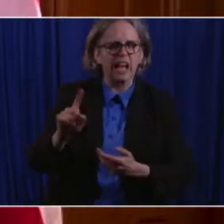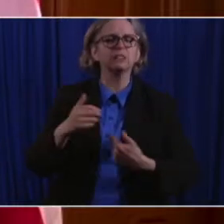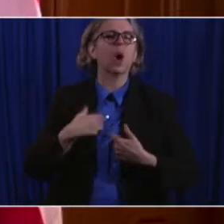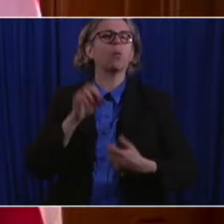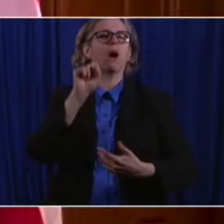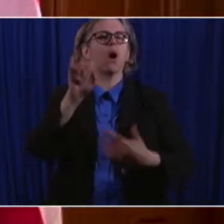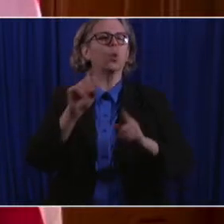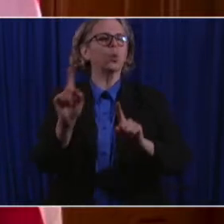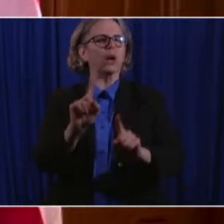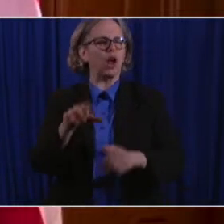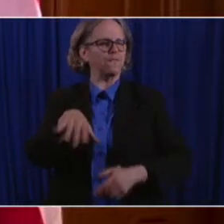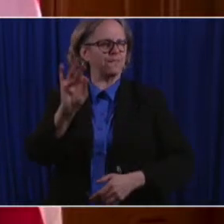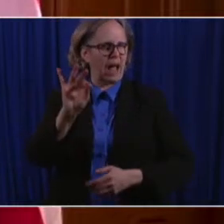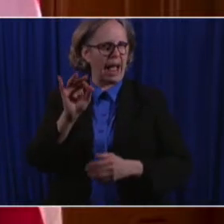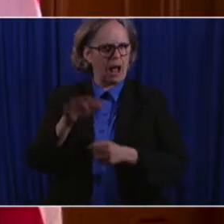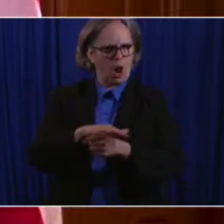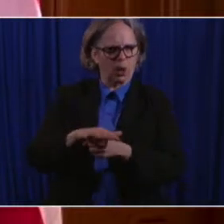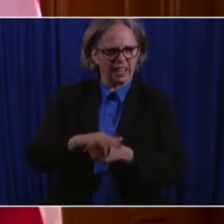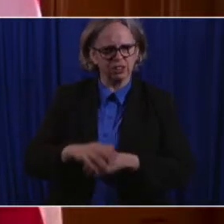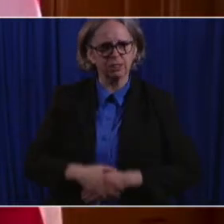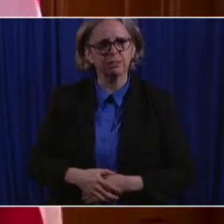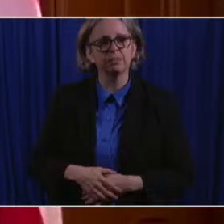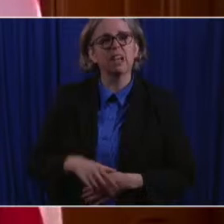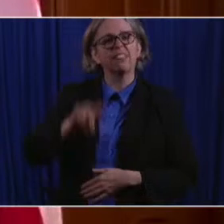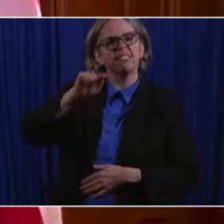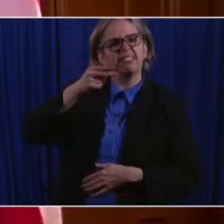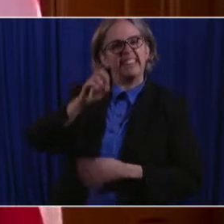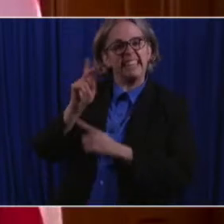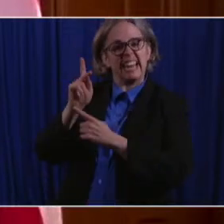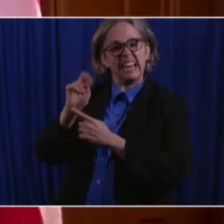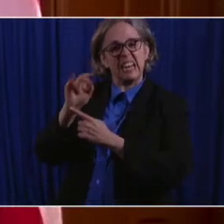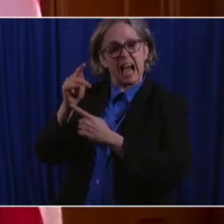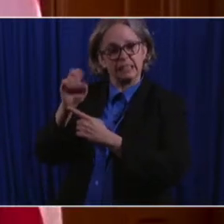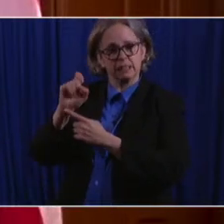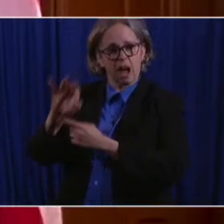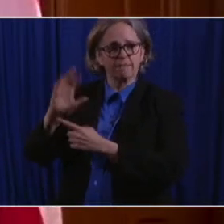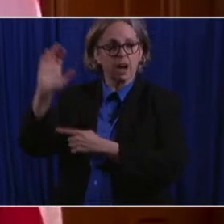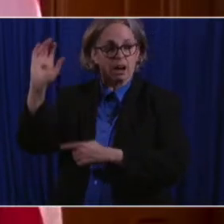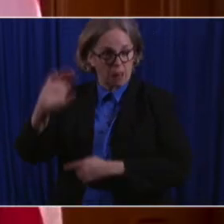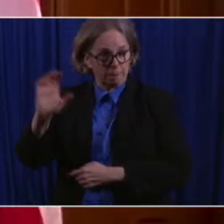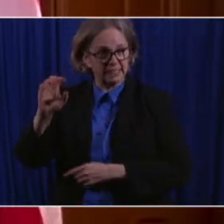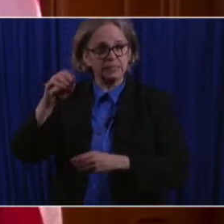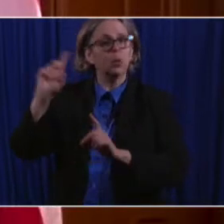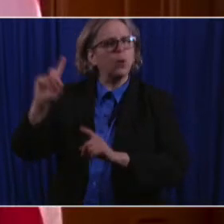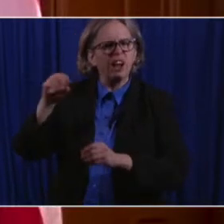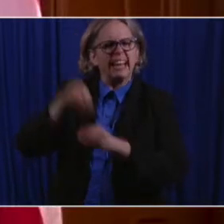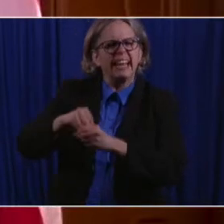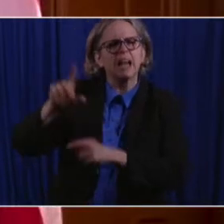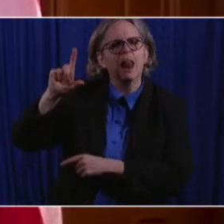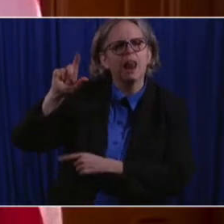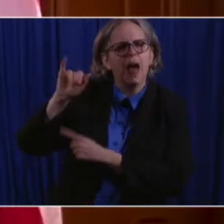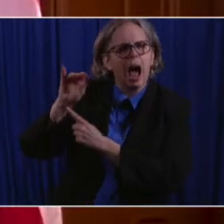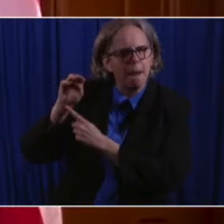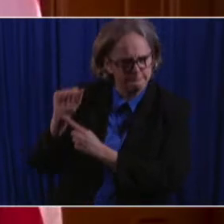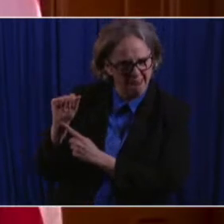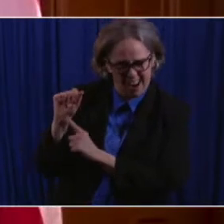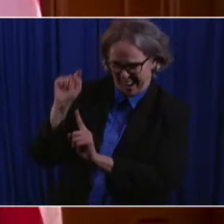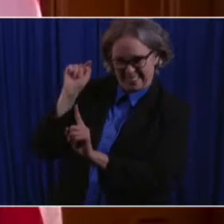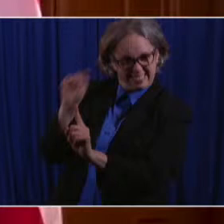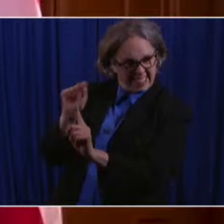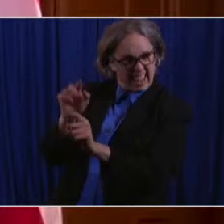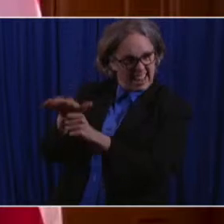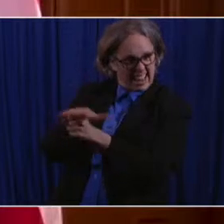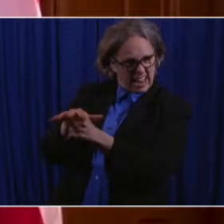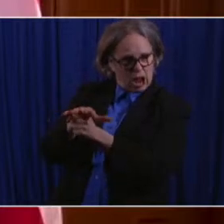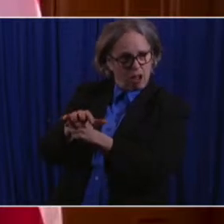be the following: NYSA Columbus in Lima. They will be allocated at least the first week,